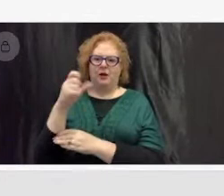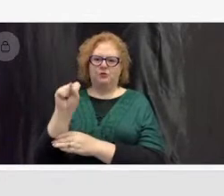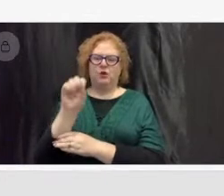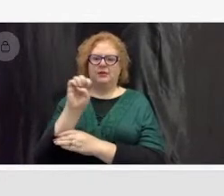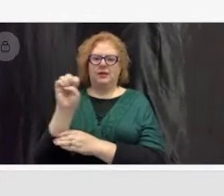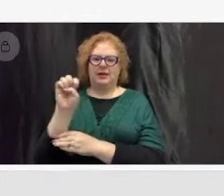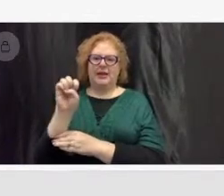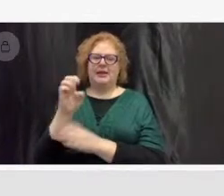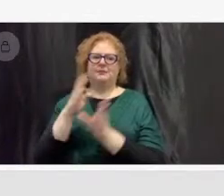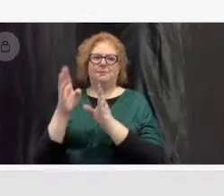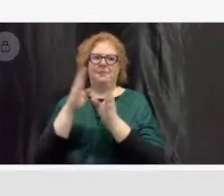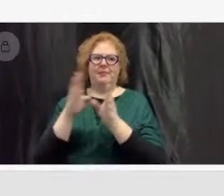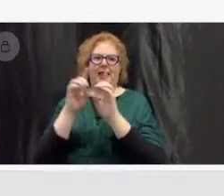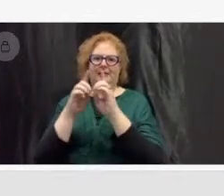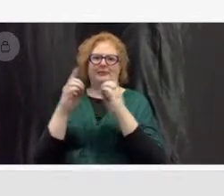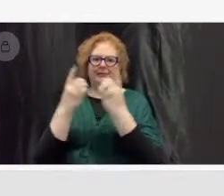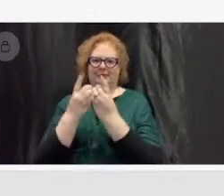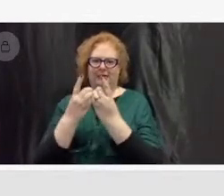changing approximately